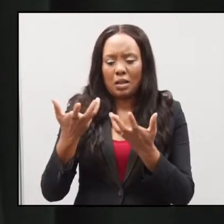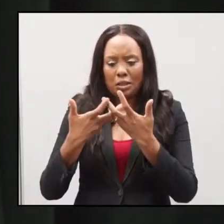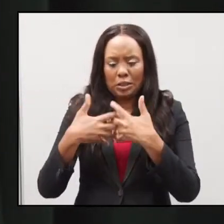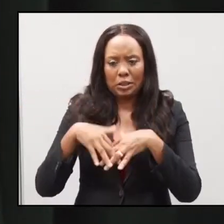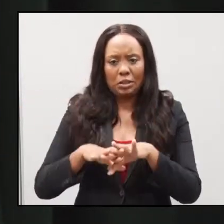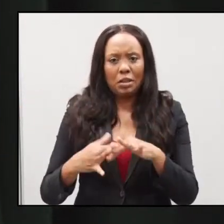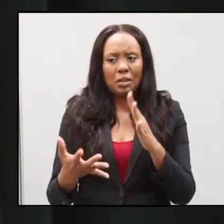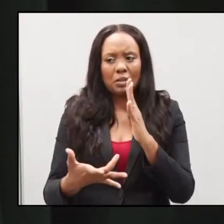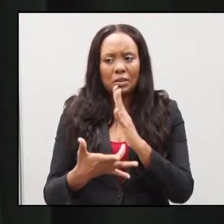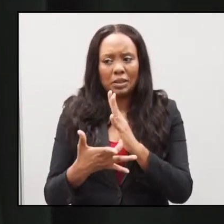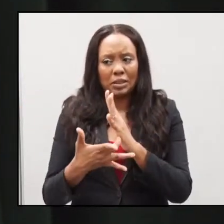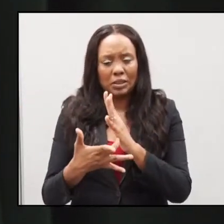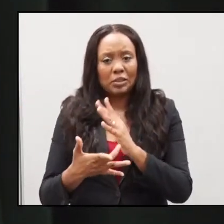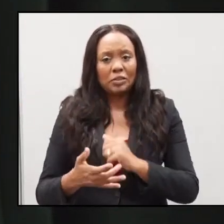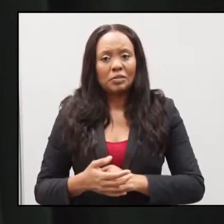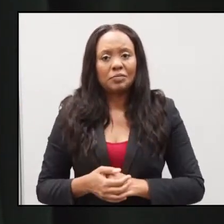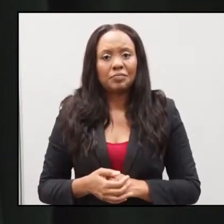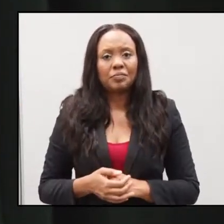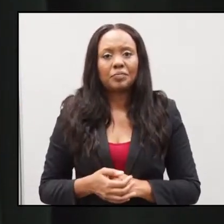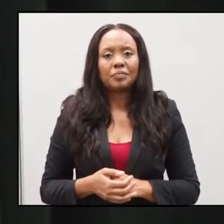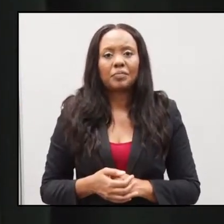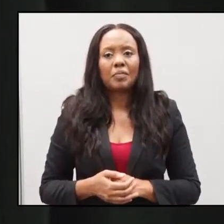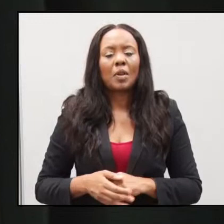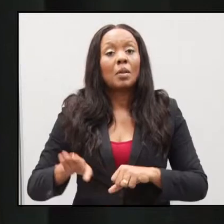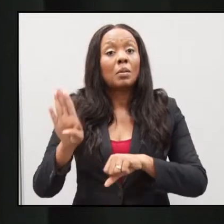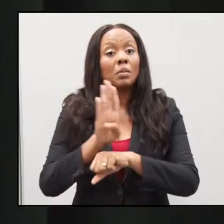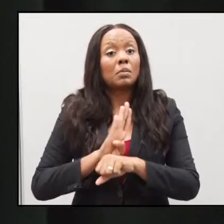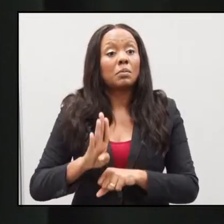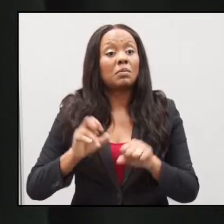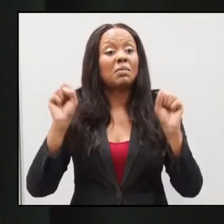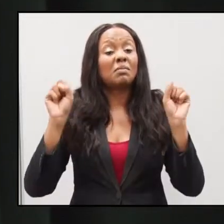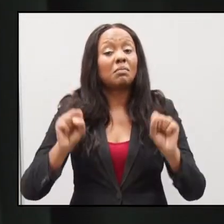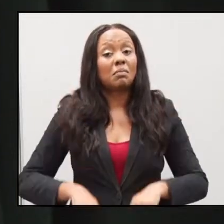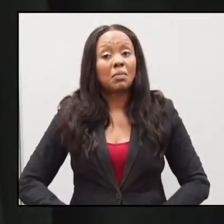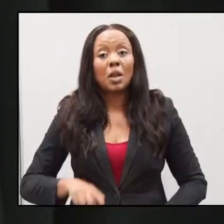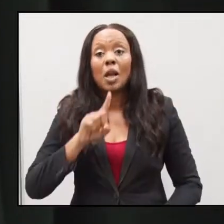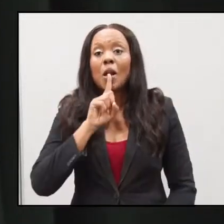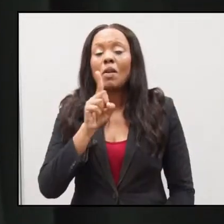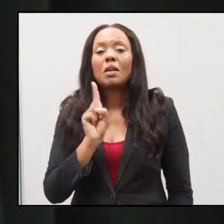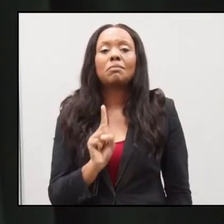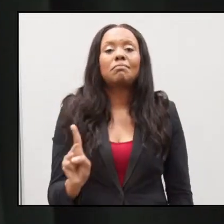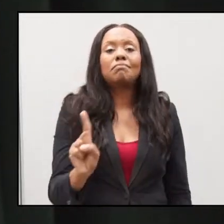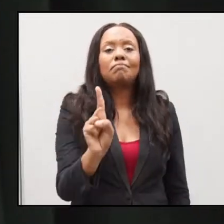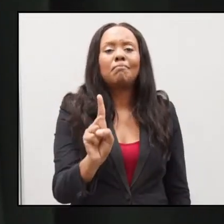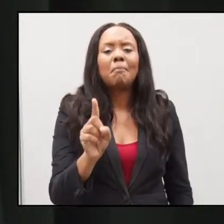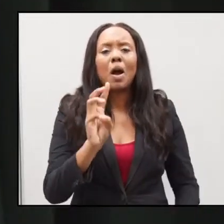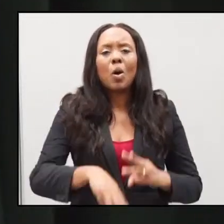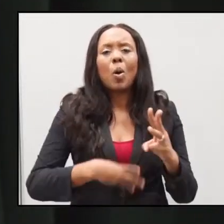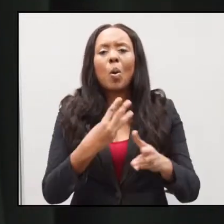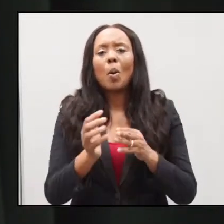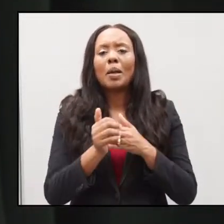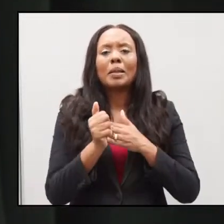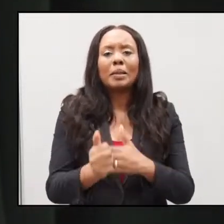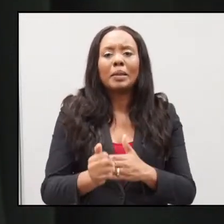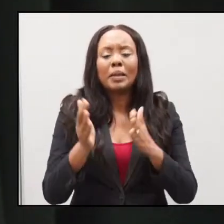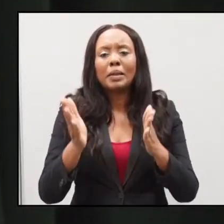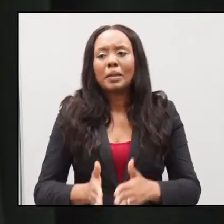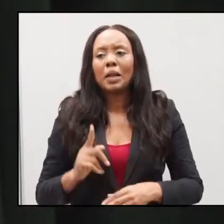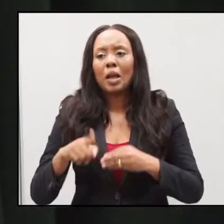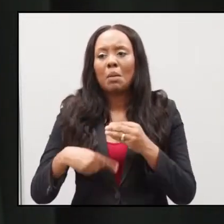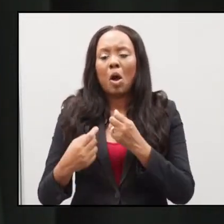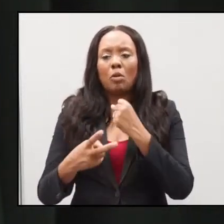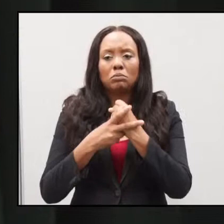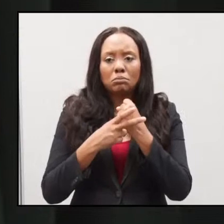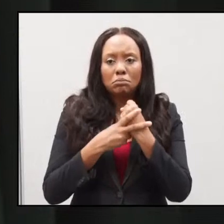technologies, Barbados can position itself as a global leader in technical expertise in the conservation,